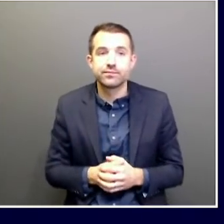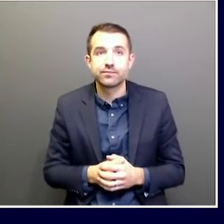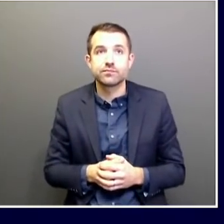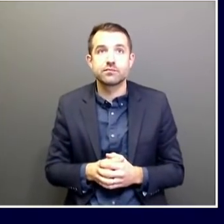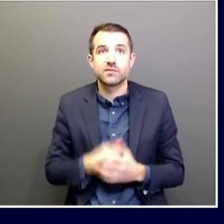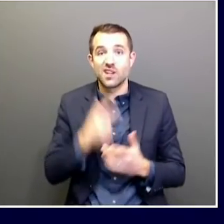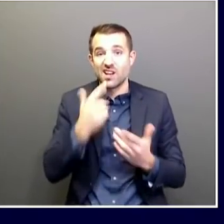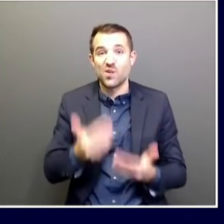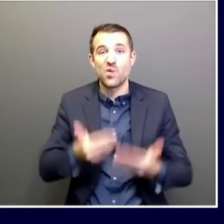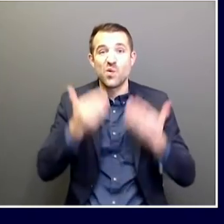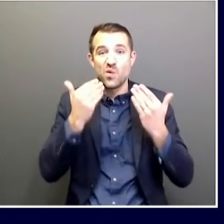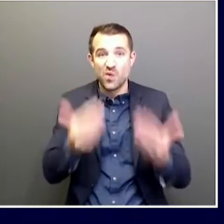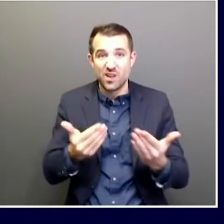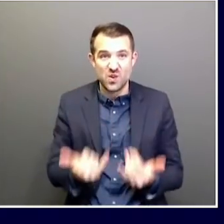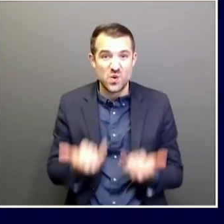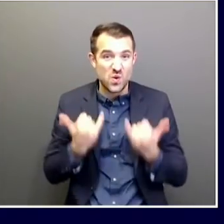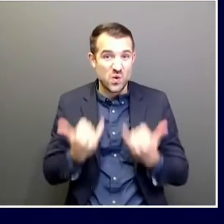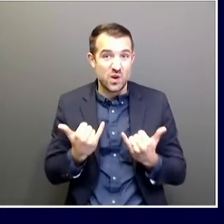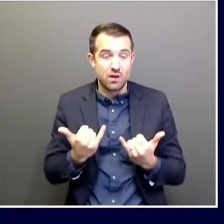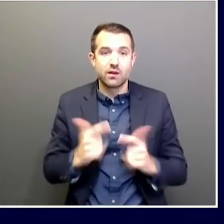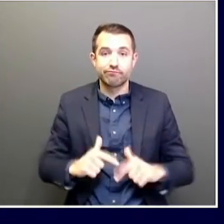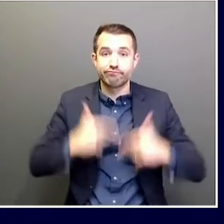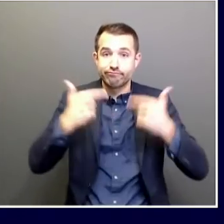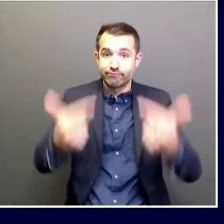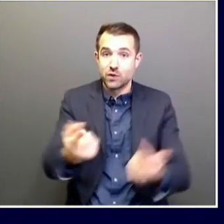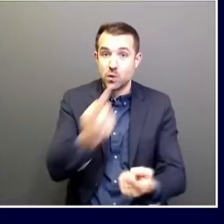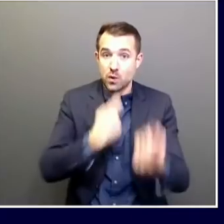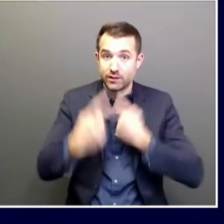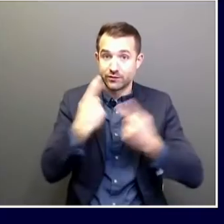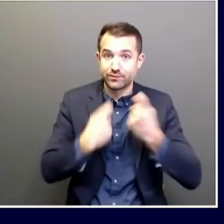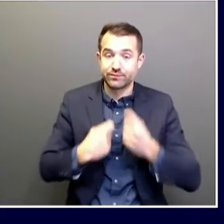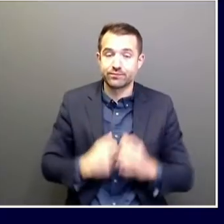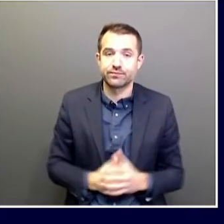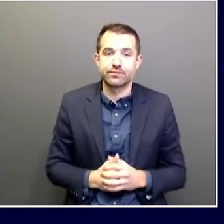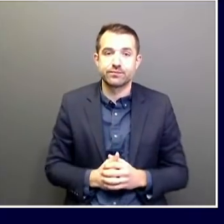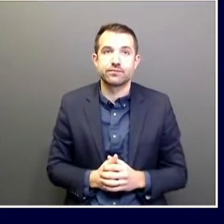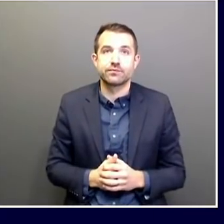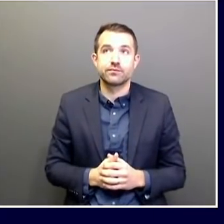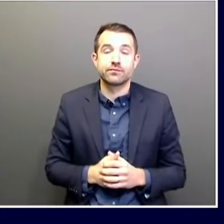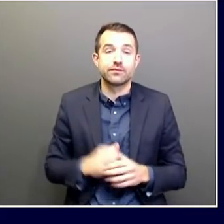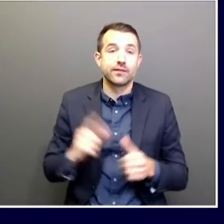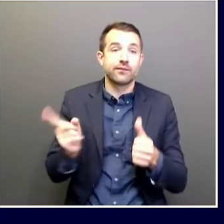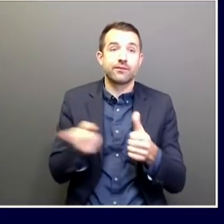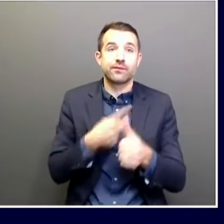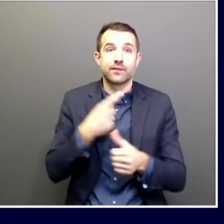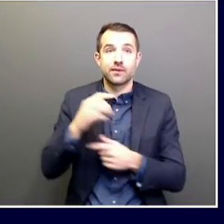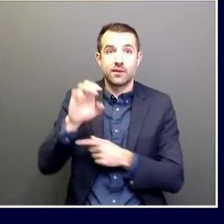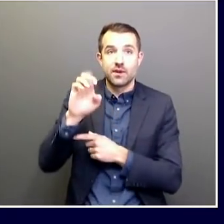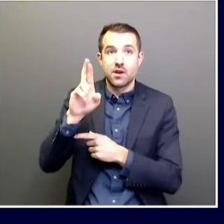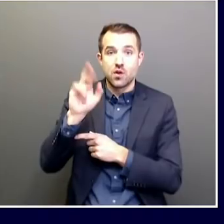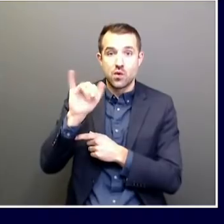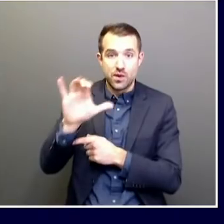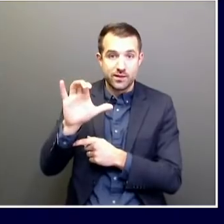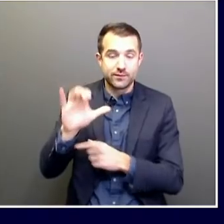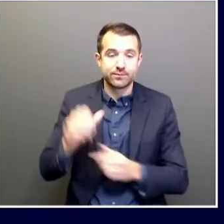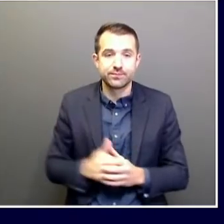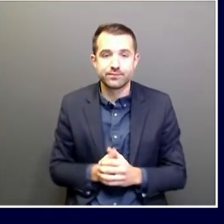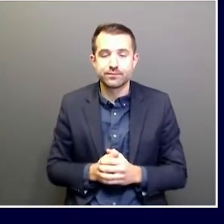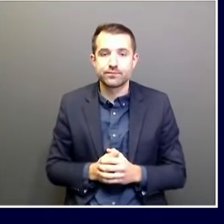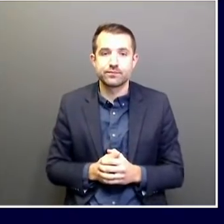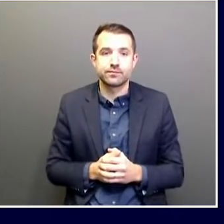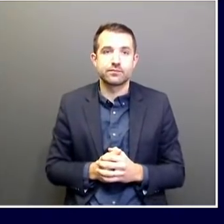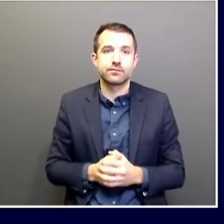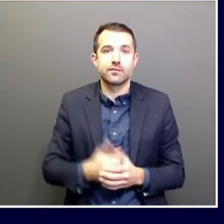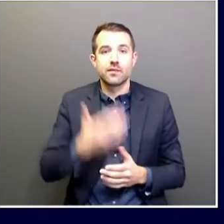we will turn to our colleagues in the media for some questions. And today's first one goes to Eric Russell. Good afternoon, Dr.